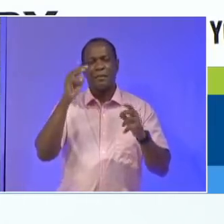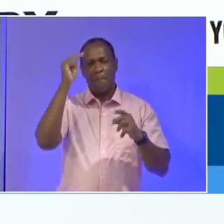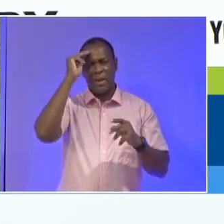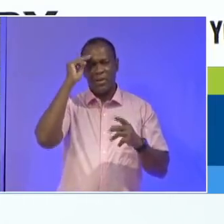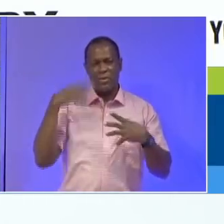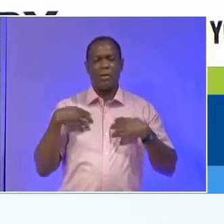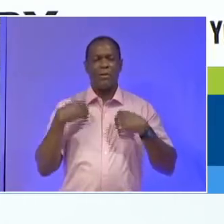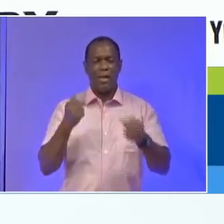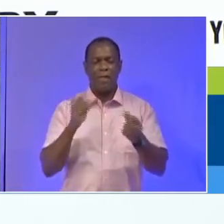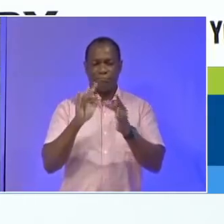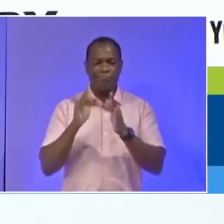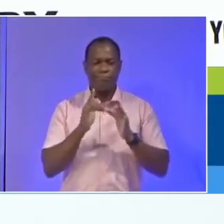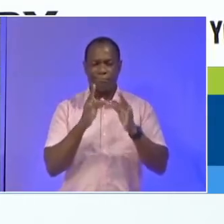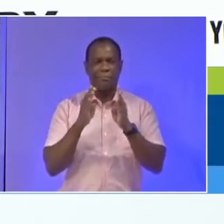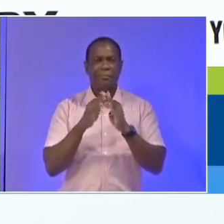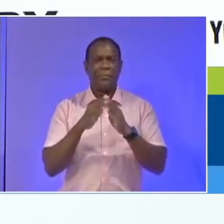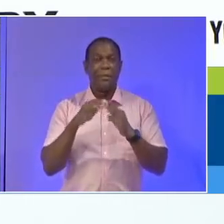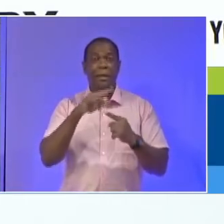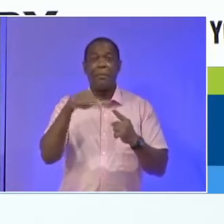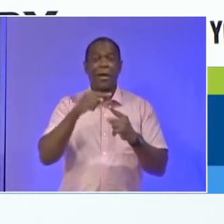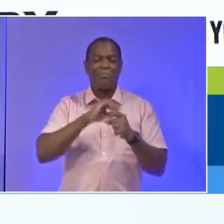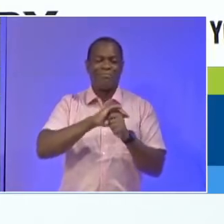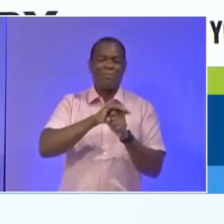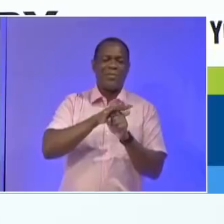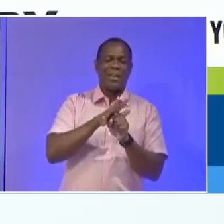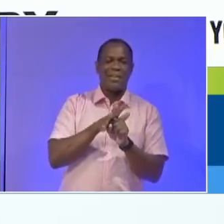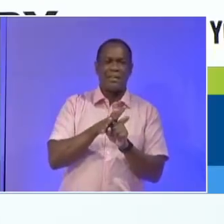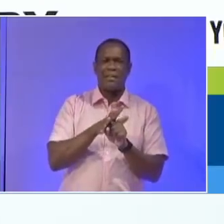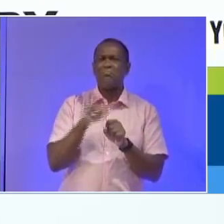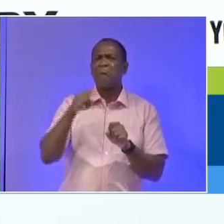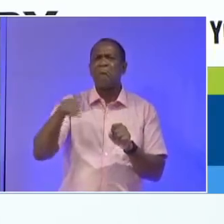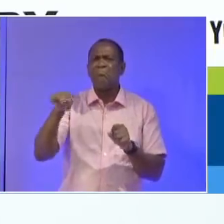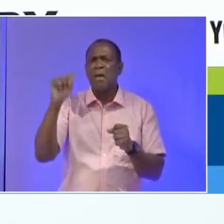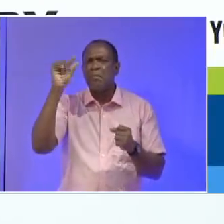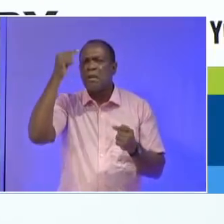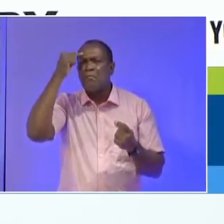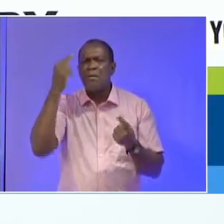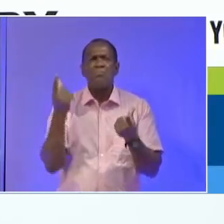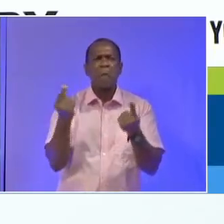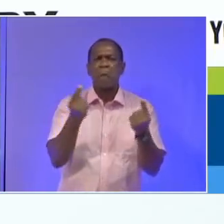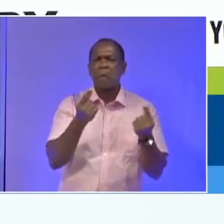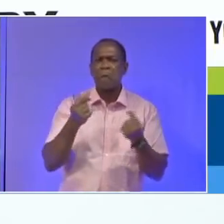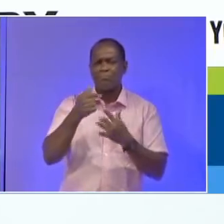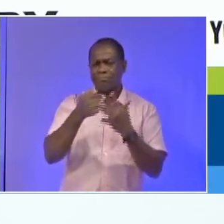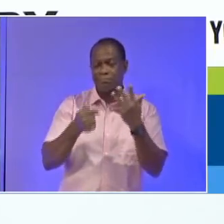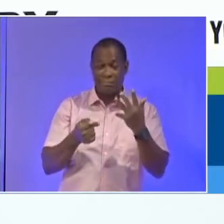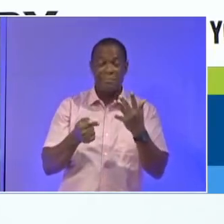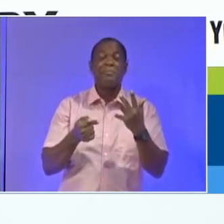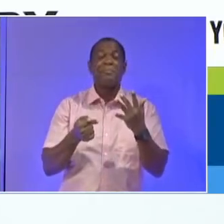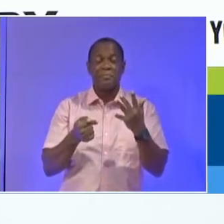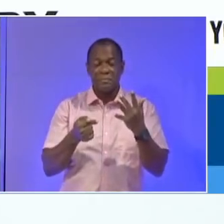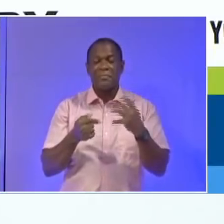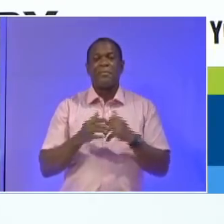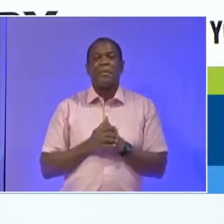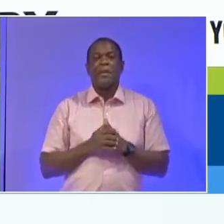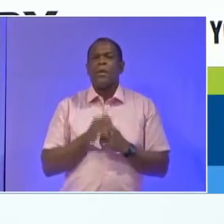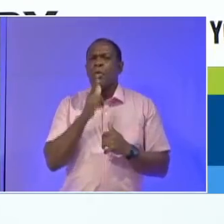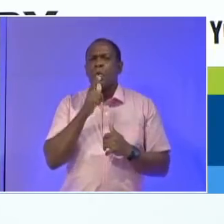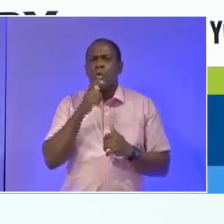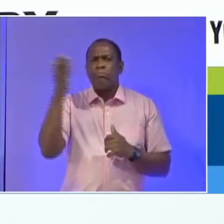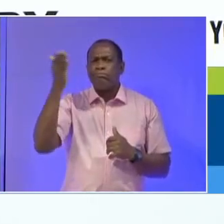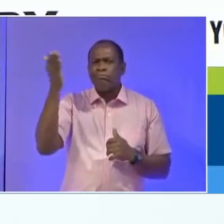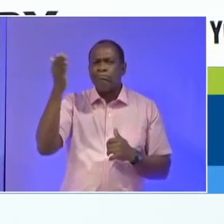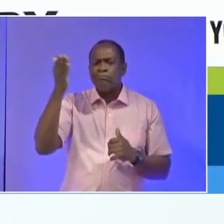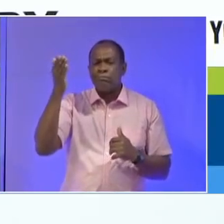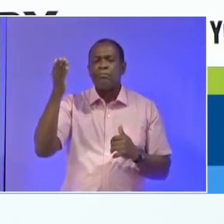the national COVID-19 response today, Saturday, 8th January 2022. Our presenters for today's